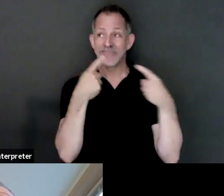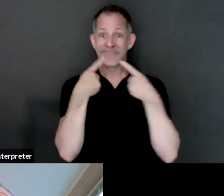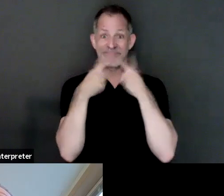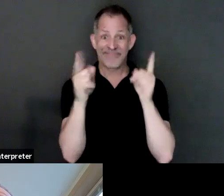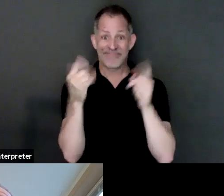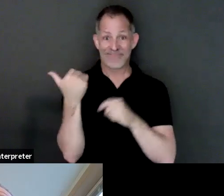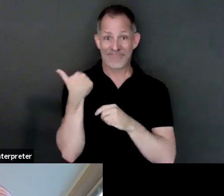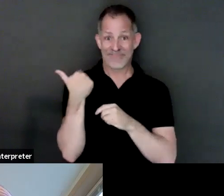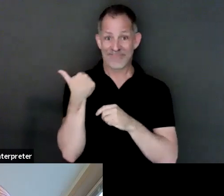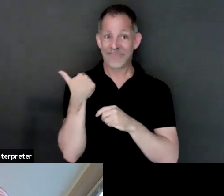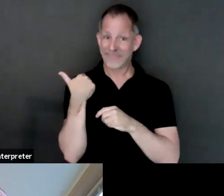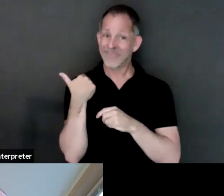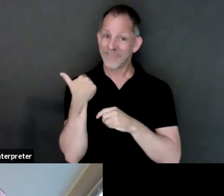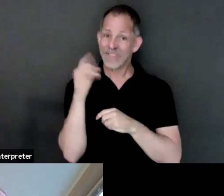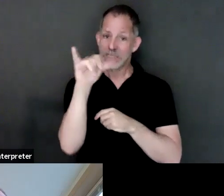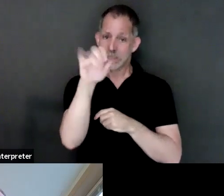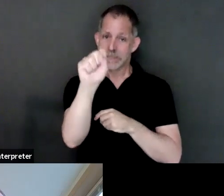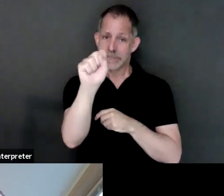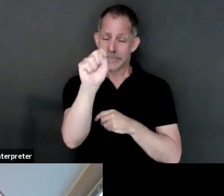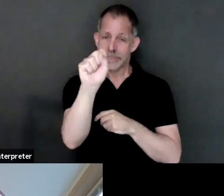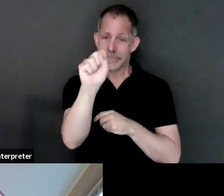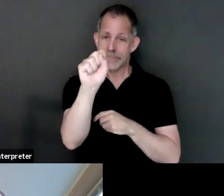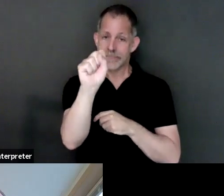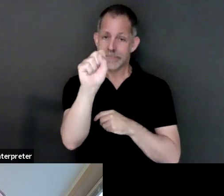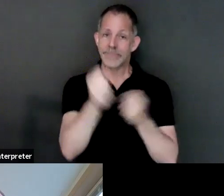there are other